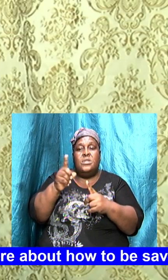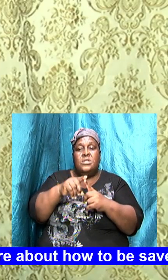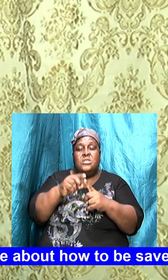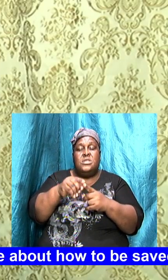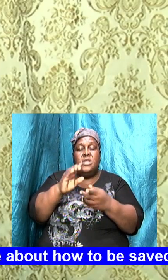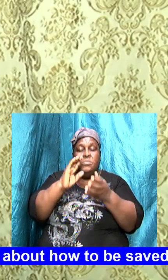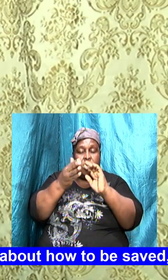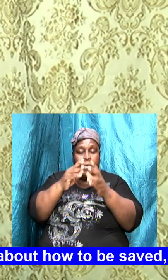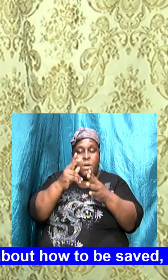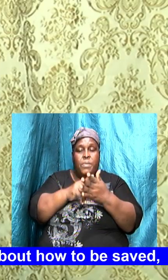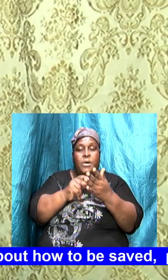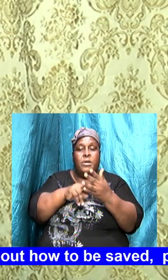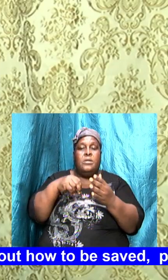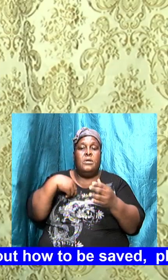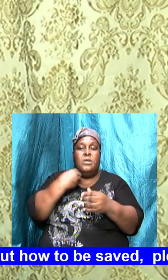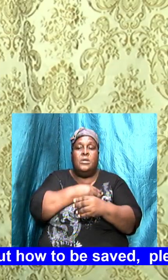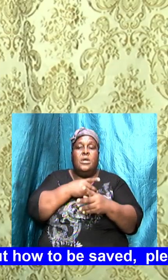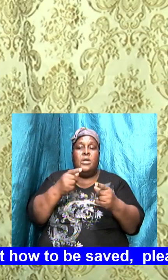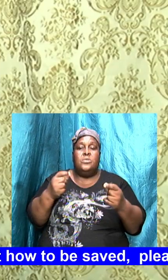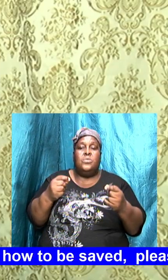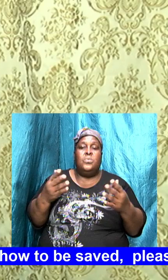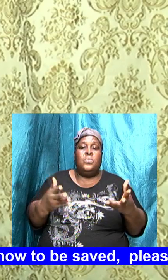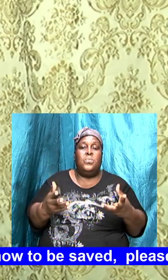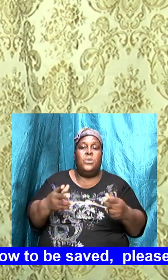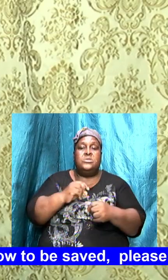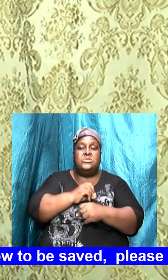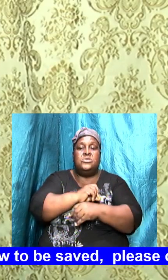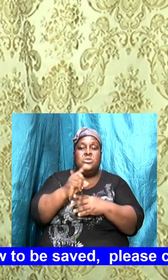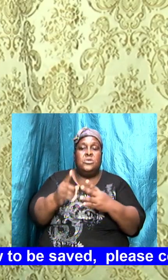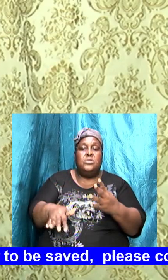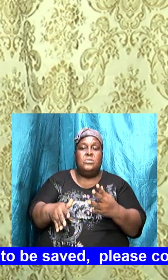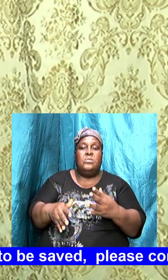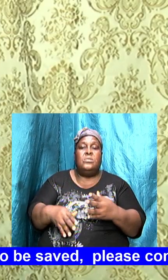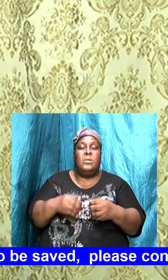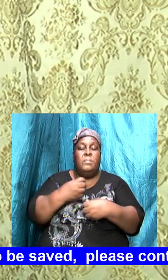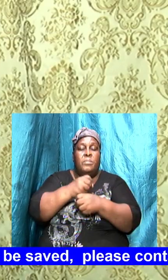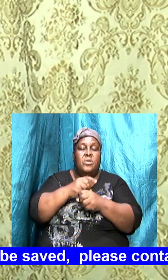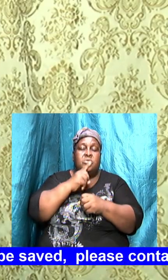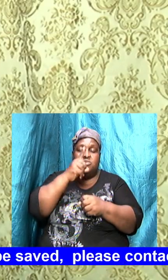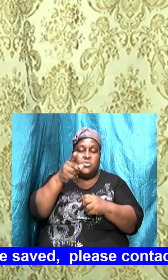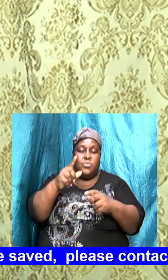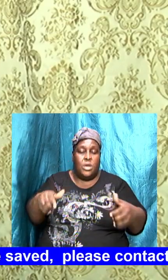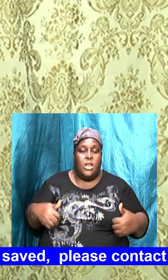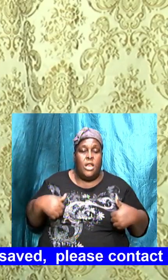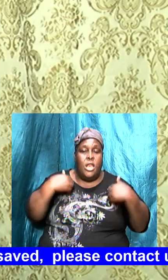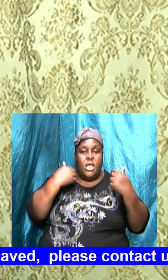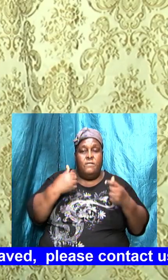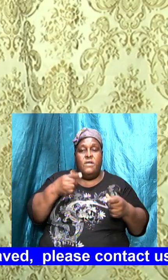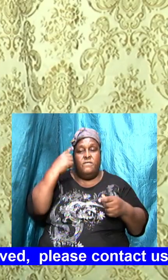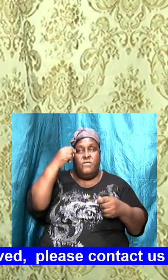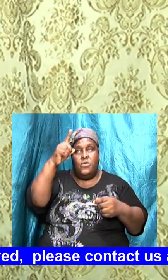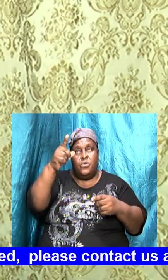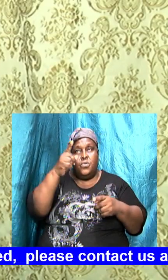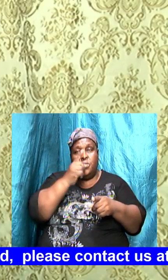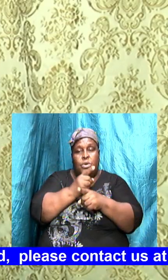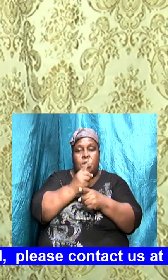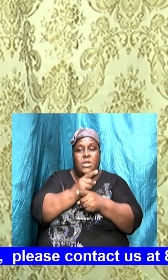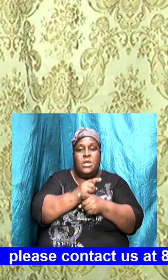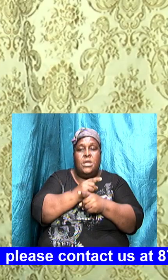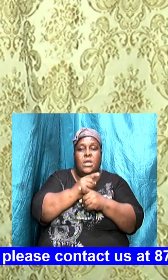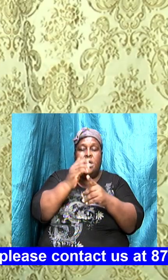us and we do what must be done to ensure that we are on the right path and we are upholding